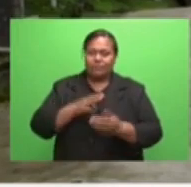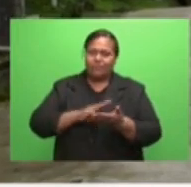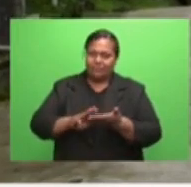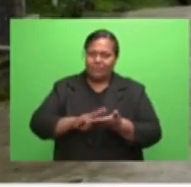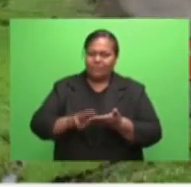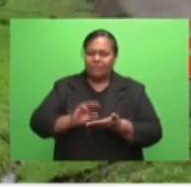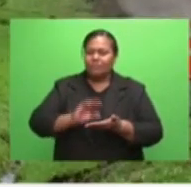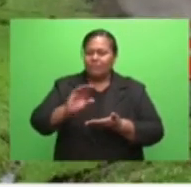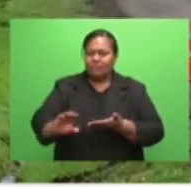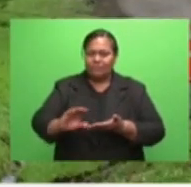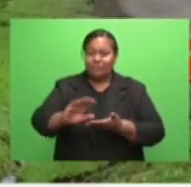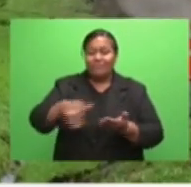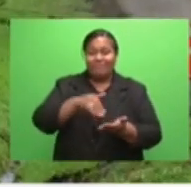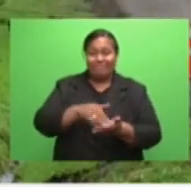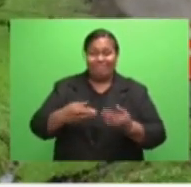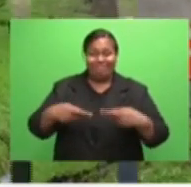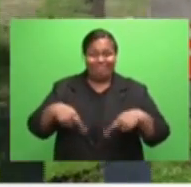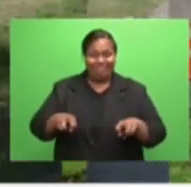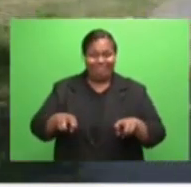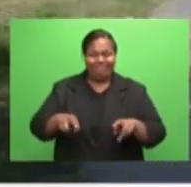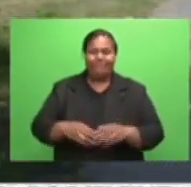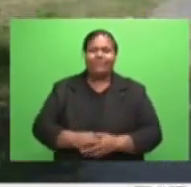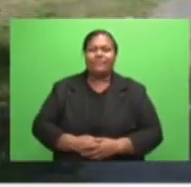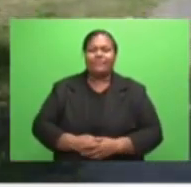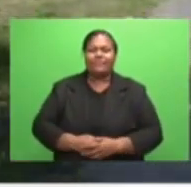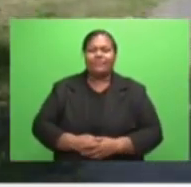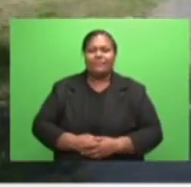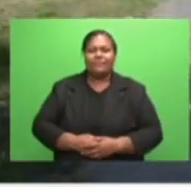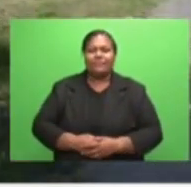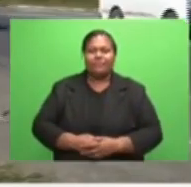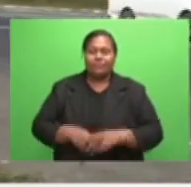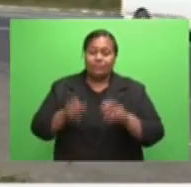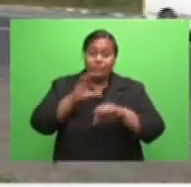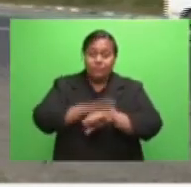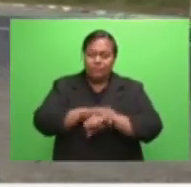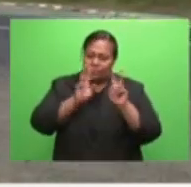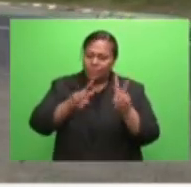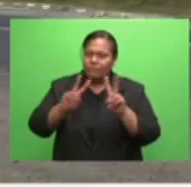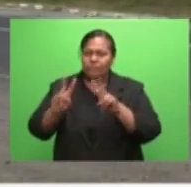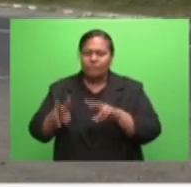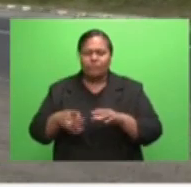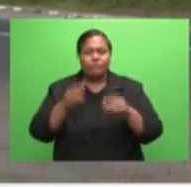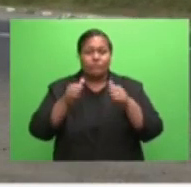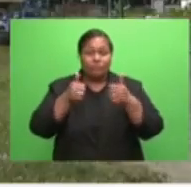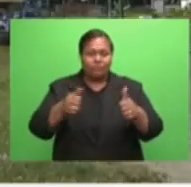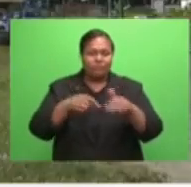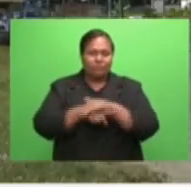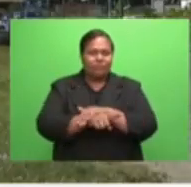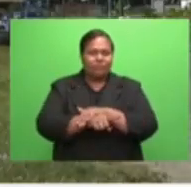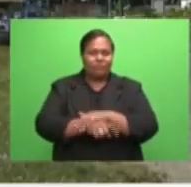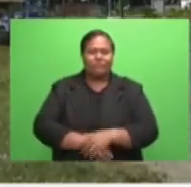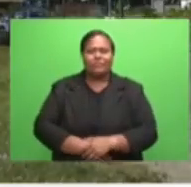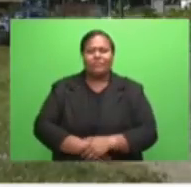on Central Division roads. And hunt on for hit-and-run driver.